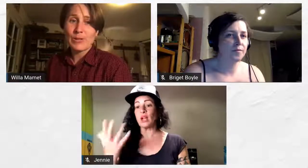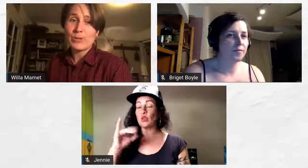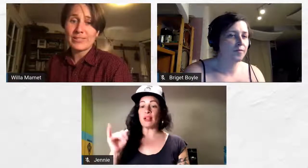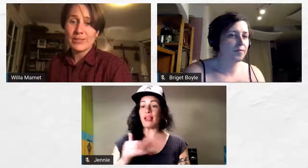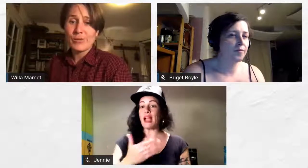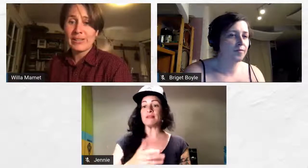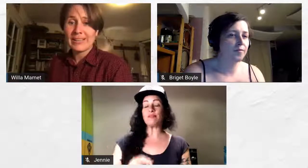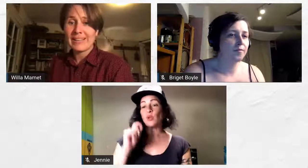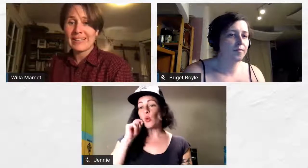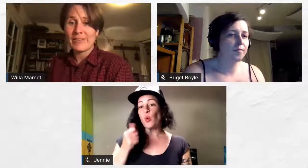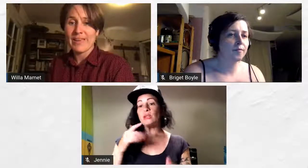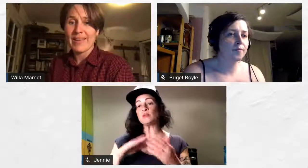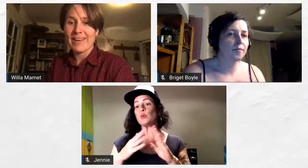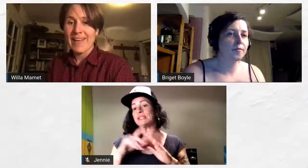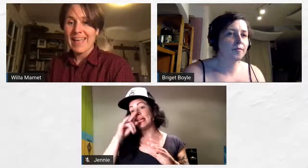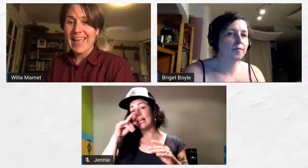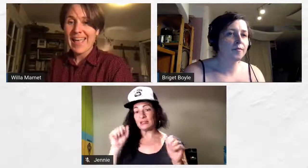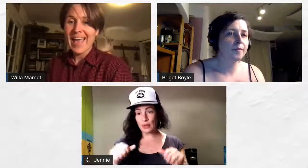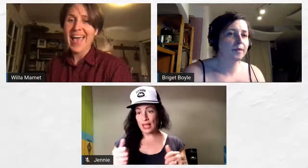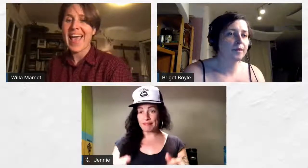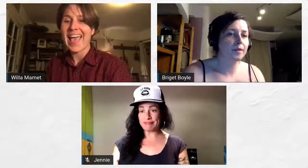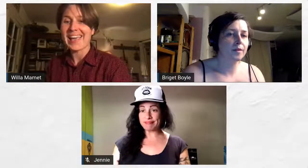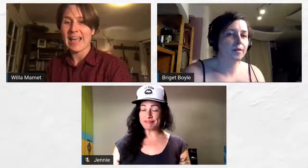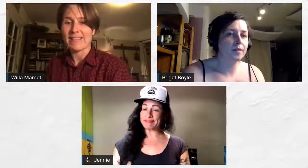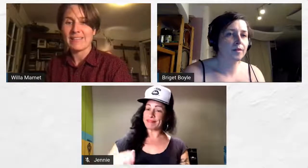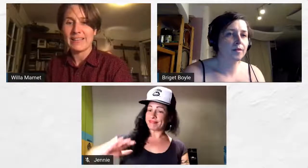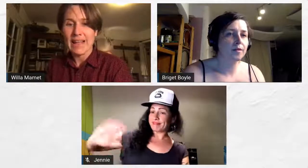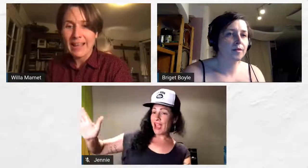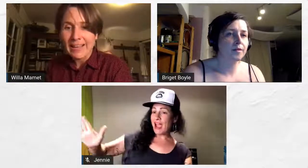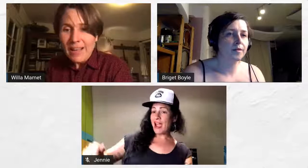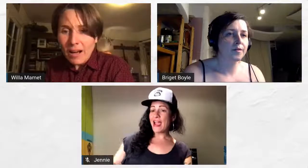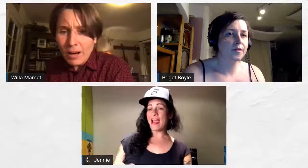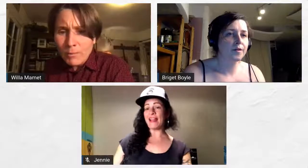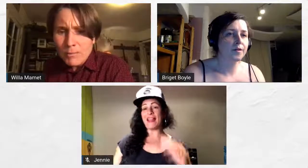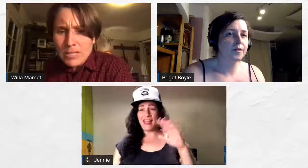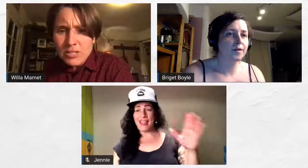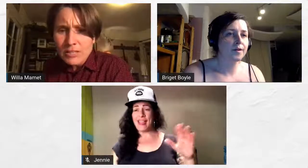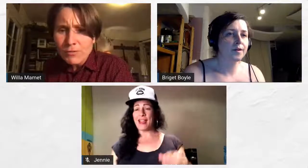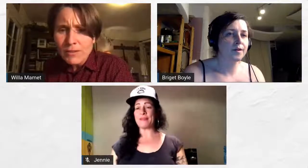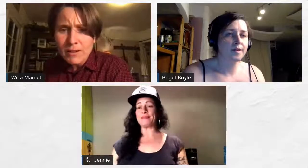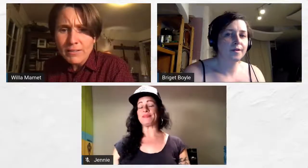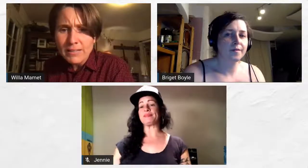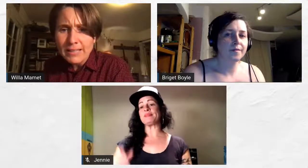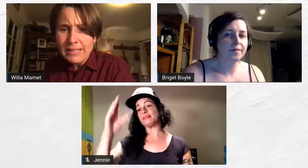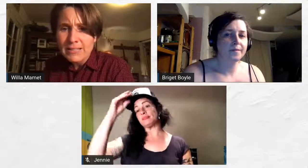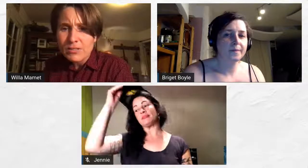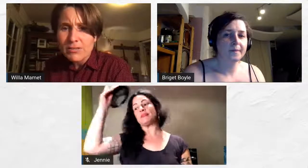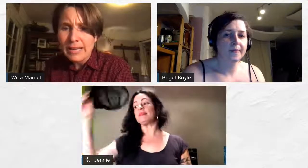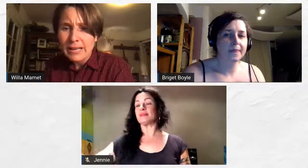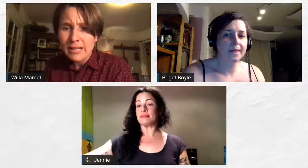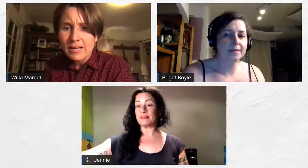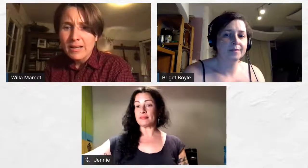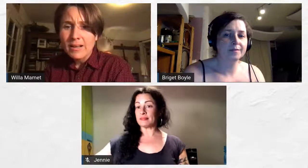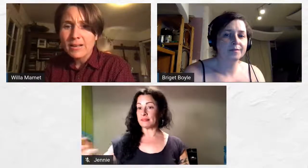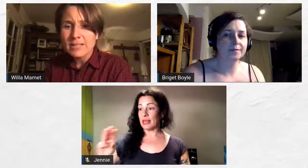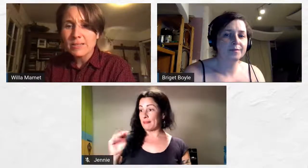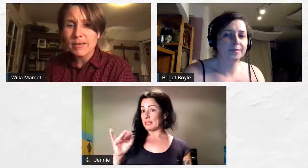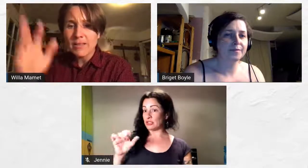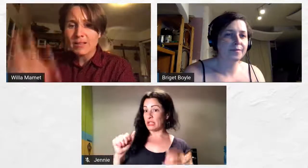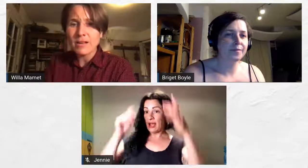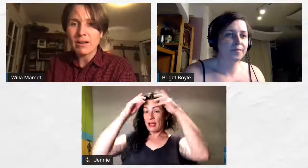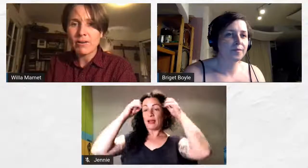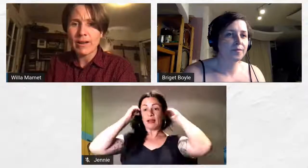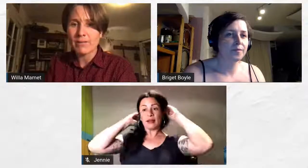the coolest community kid that you can. Hey, Catherine Lindhack. Misha, did you figure out the link? Did you get it?